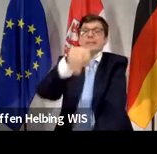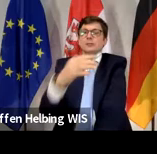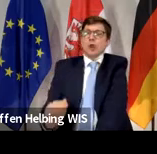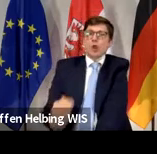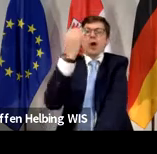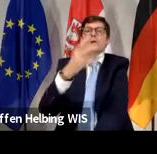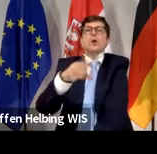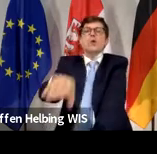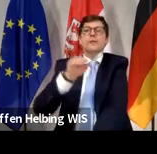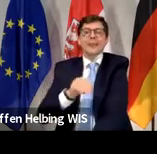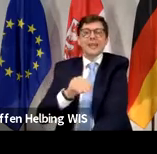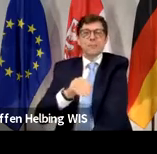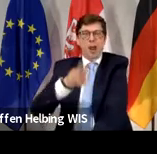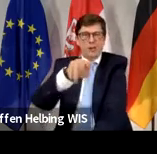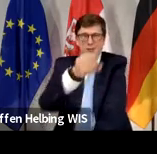So